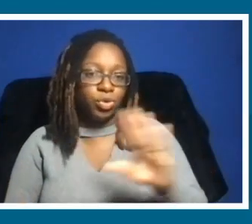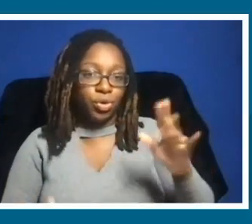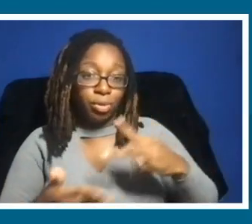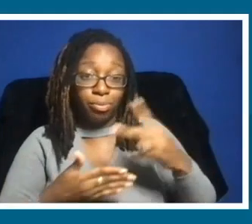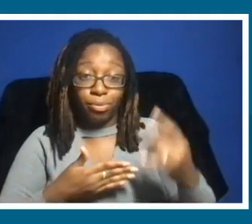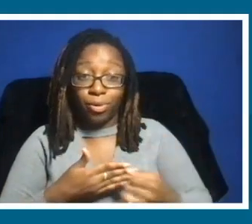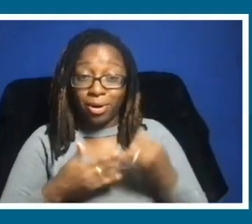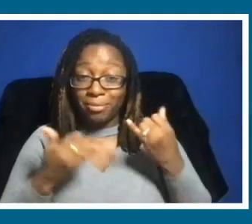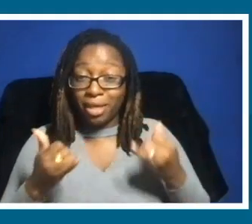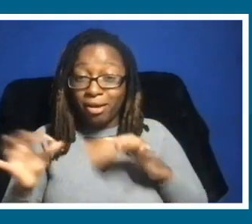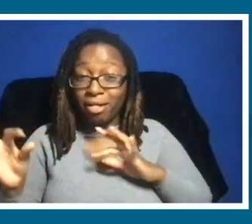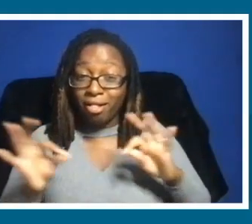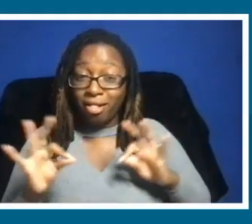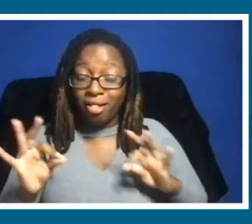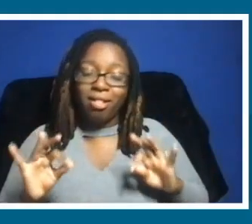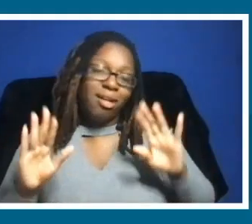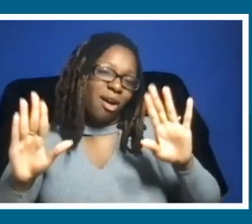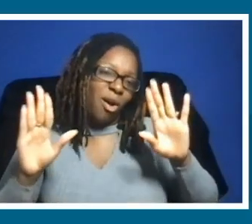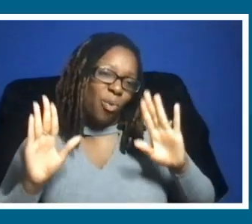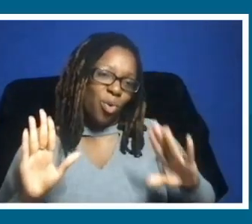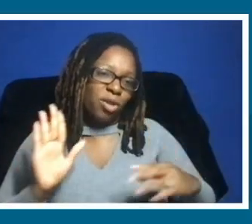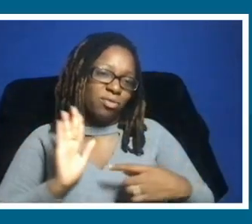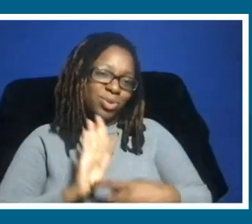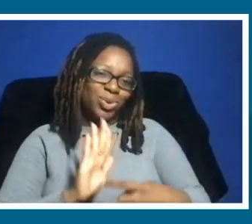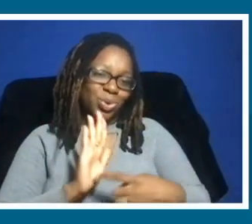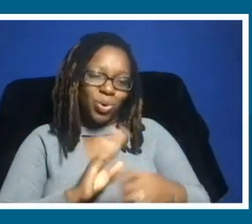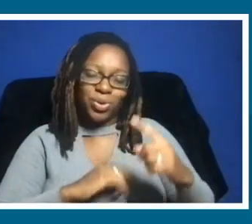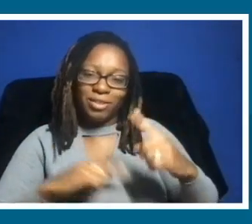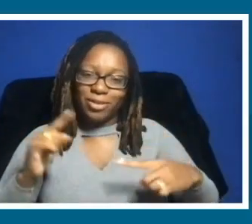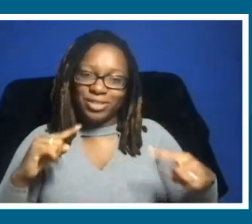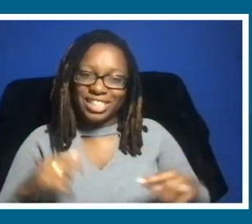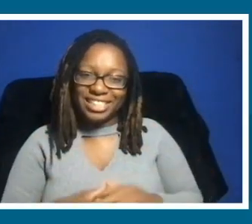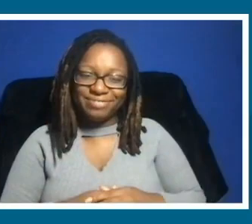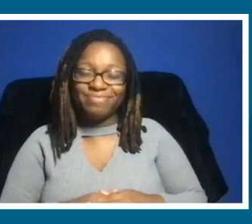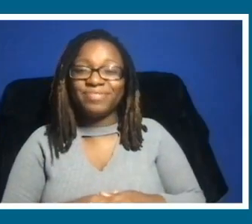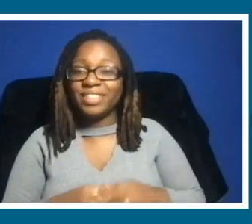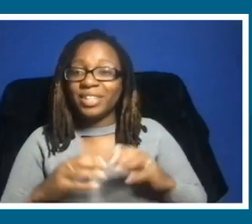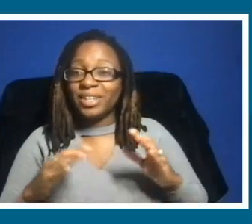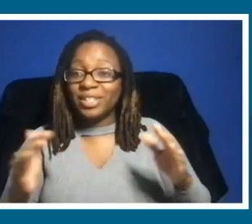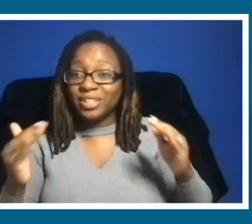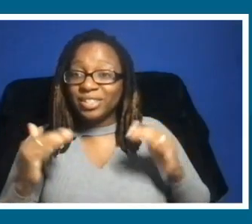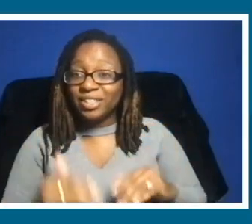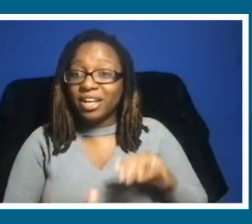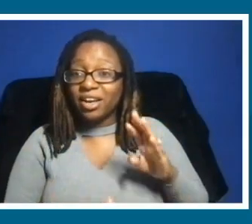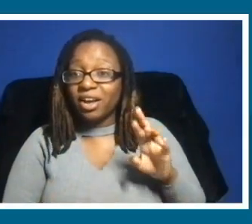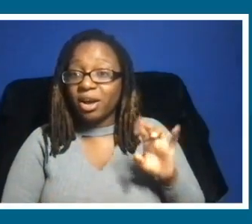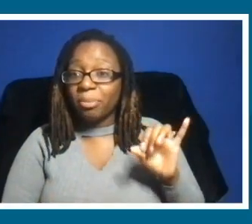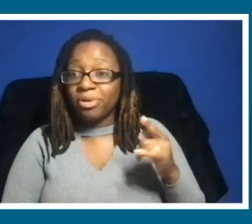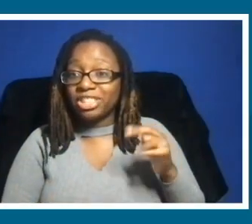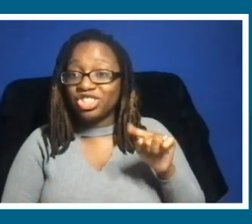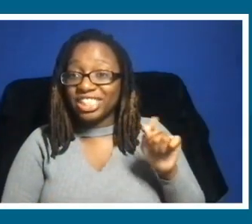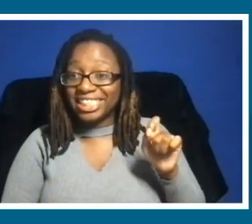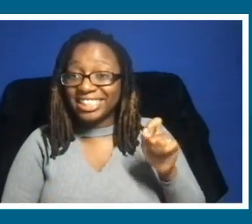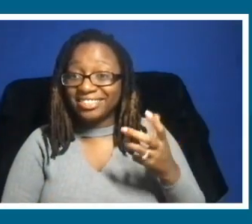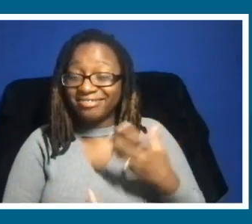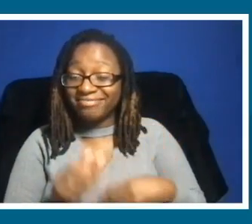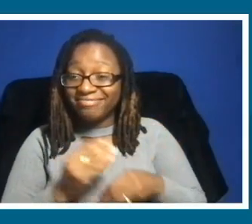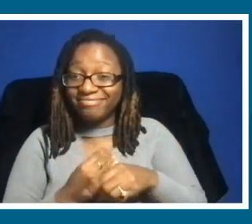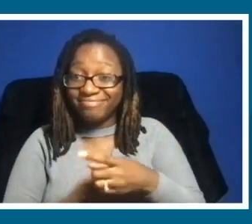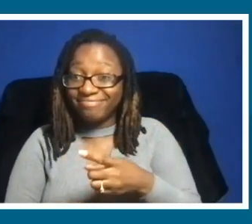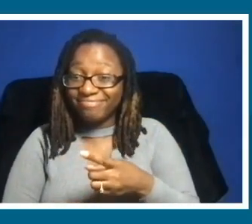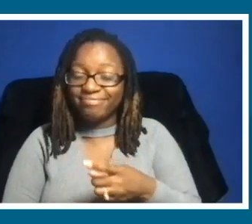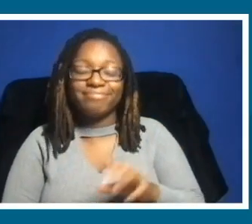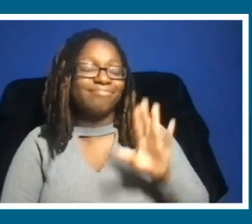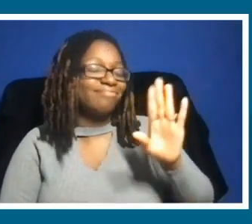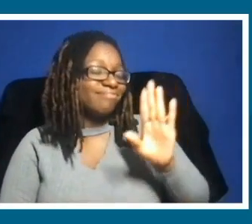of demonstrating that diversity. So Bridget, how about you? Great. So our primary